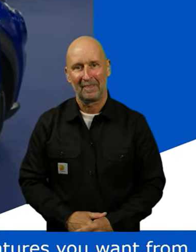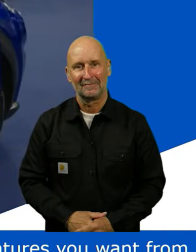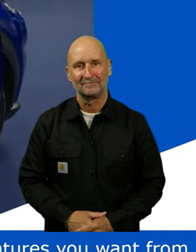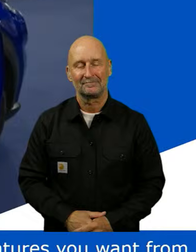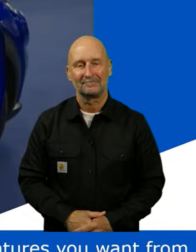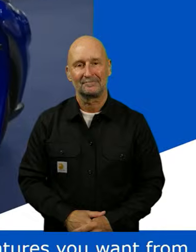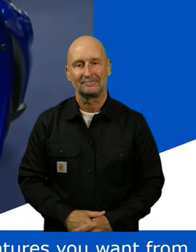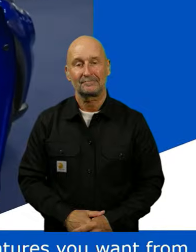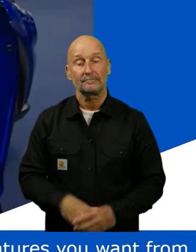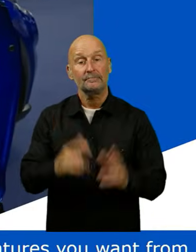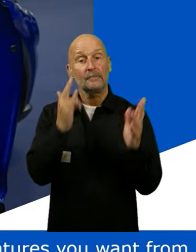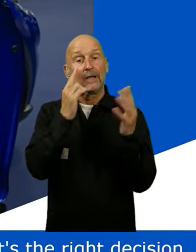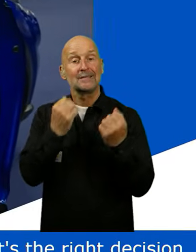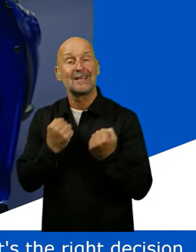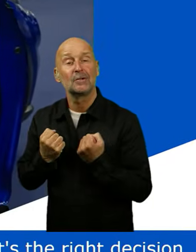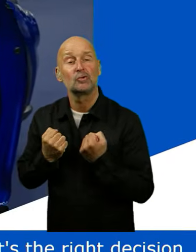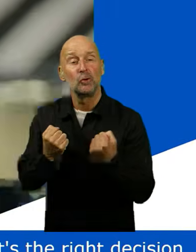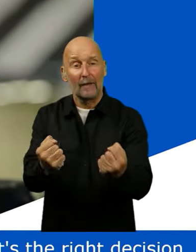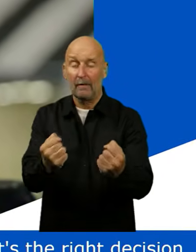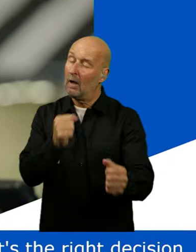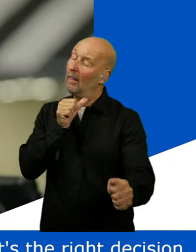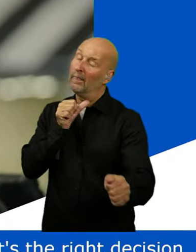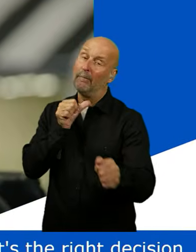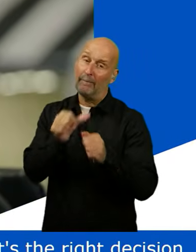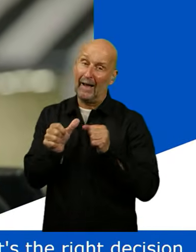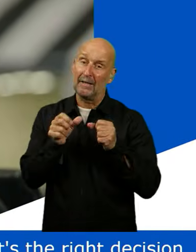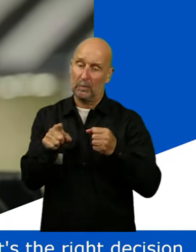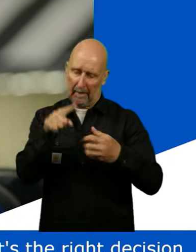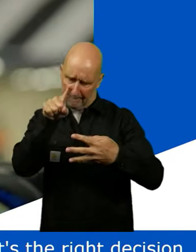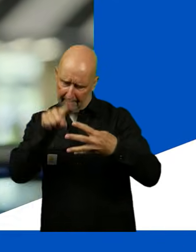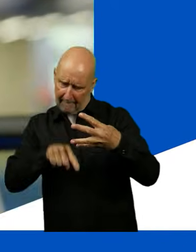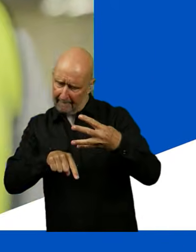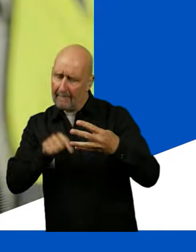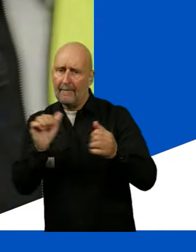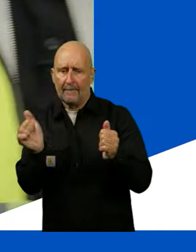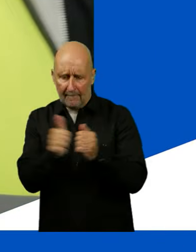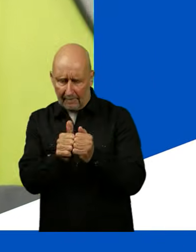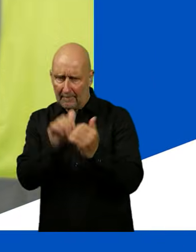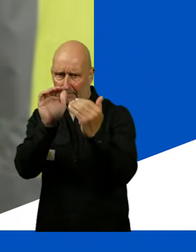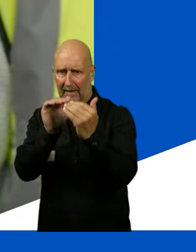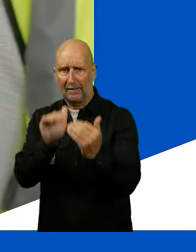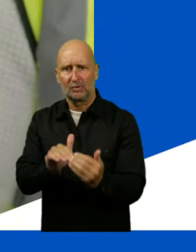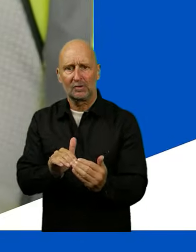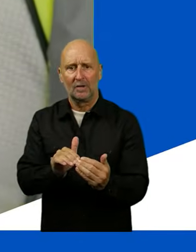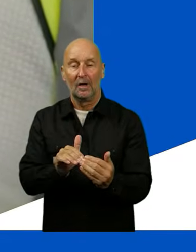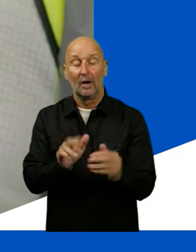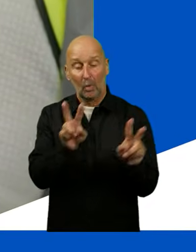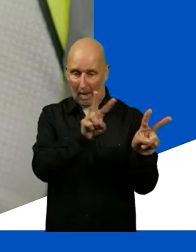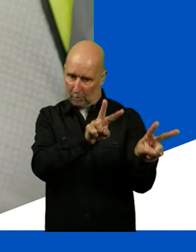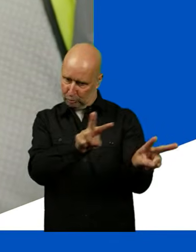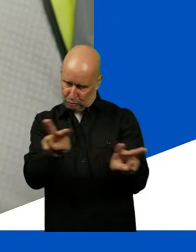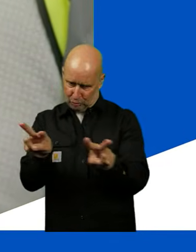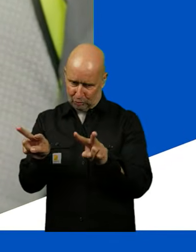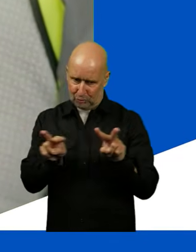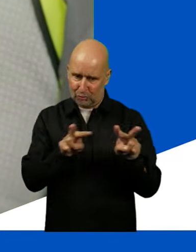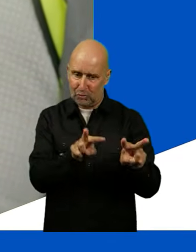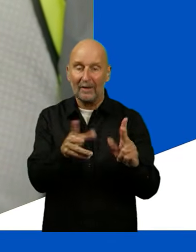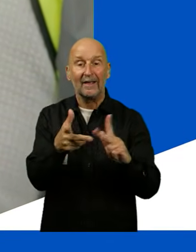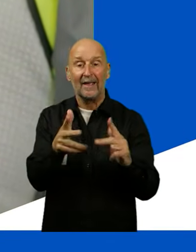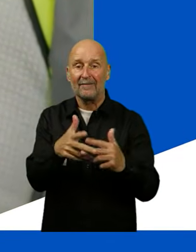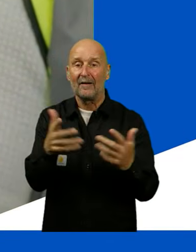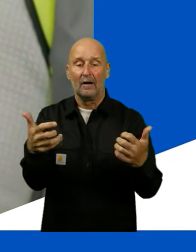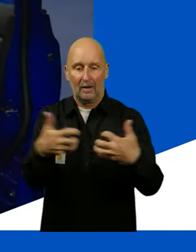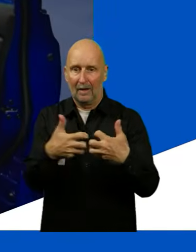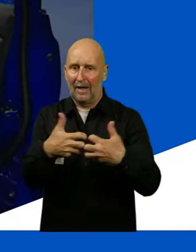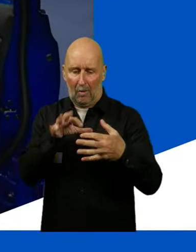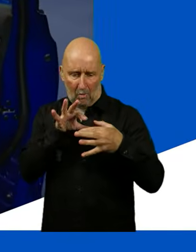Taking a vehicle for a test drive is the best ways to decide if a vehicle's right for you. And it's not just about how it looks, it's about how it works for you day